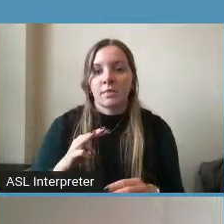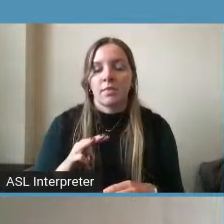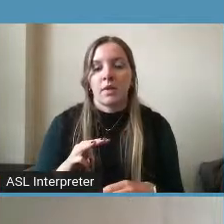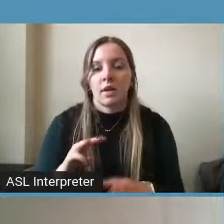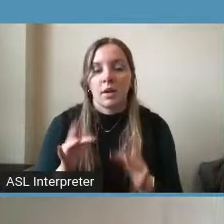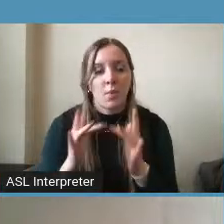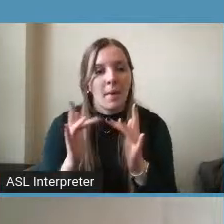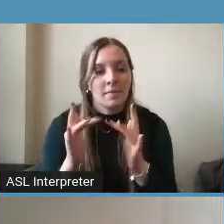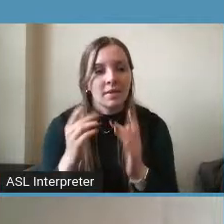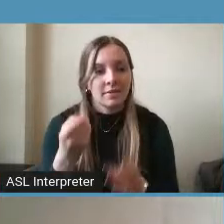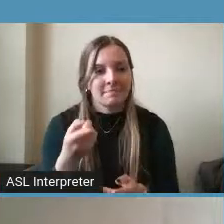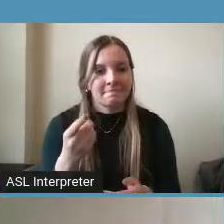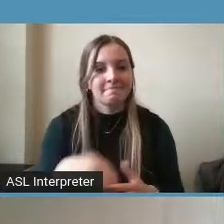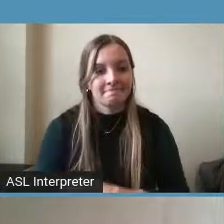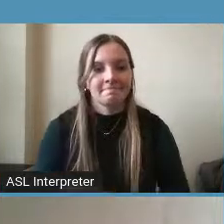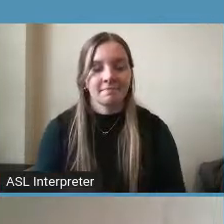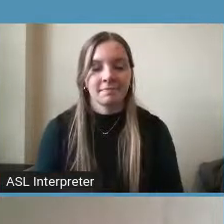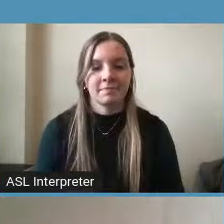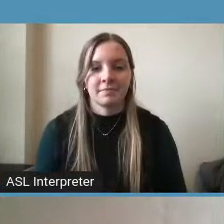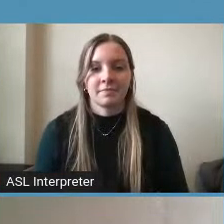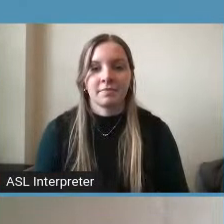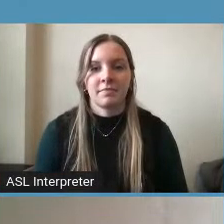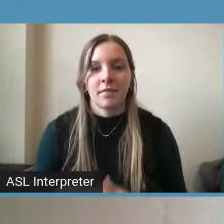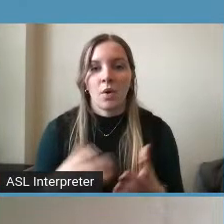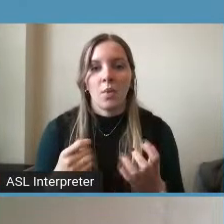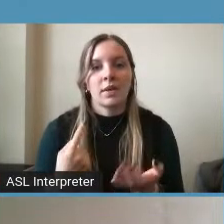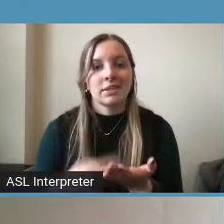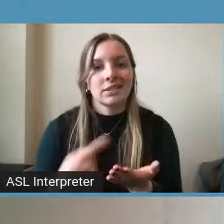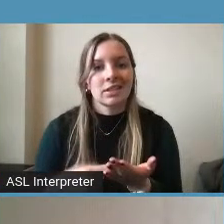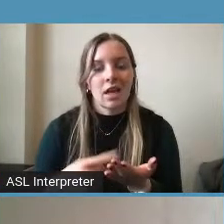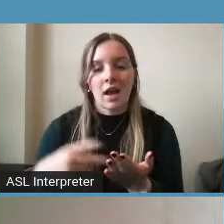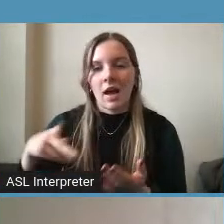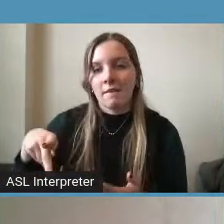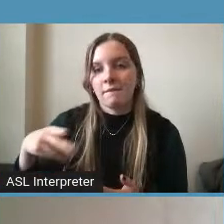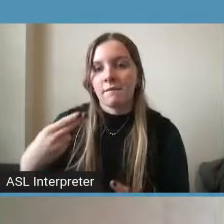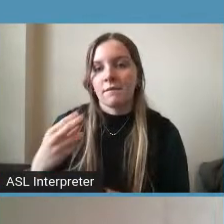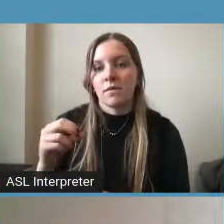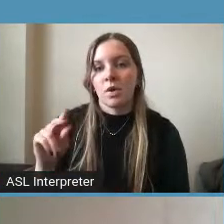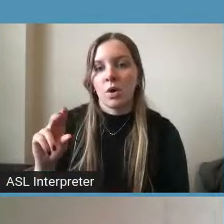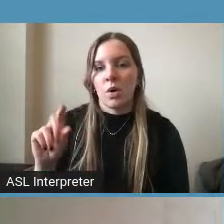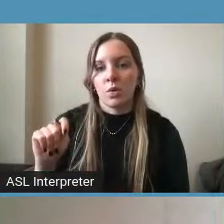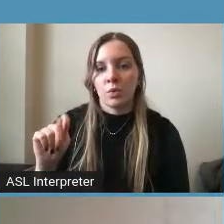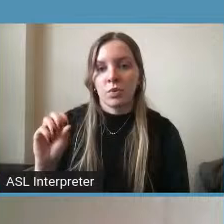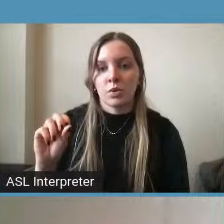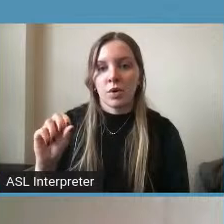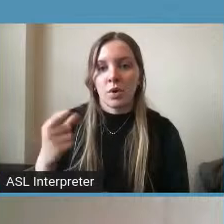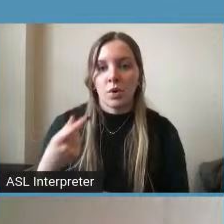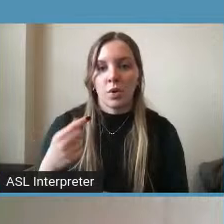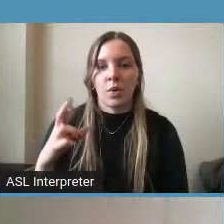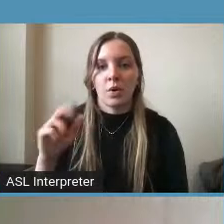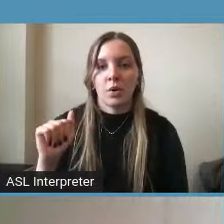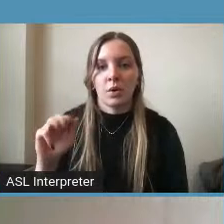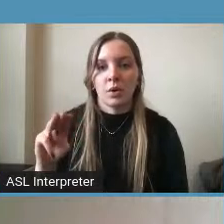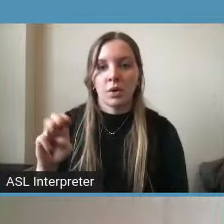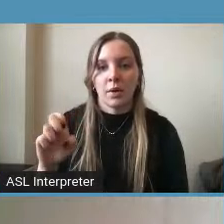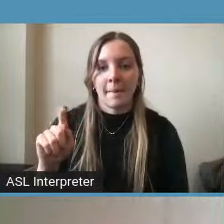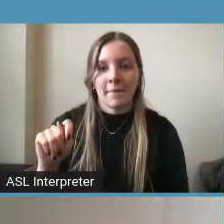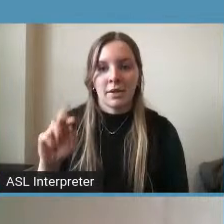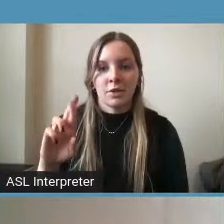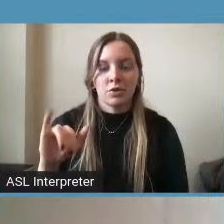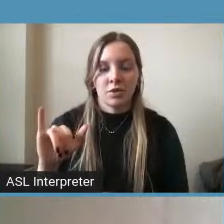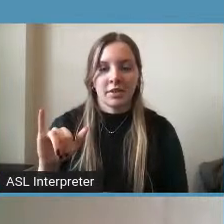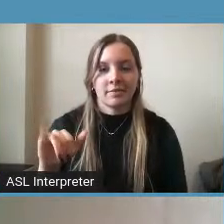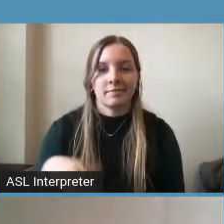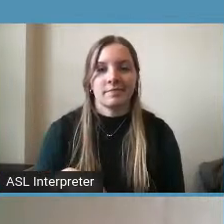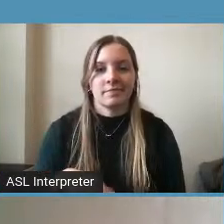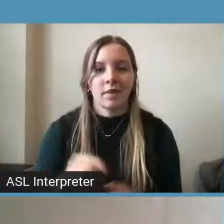bit about photogrammetry. For photogrammetry, our goal is to create a